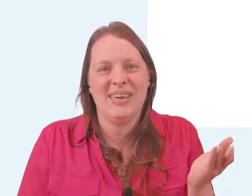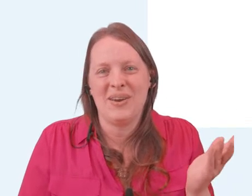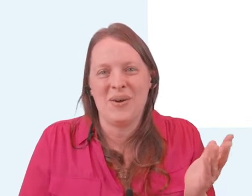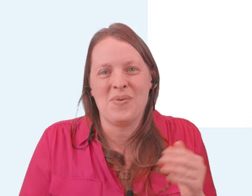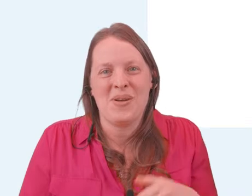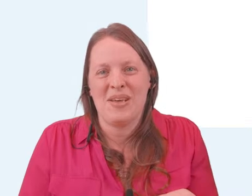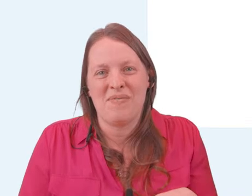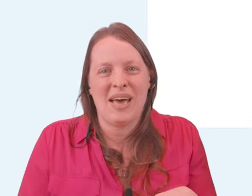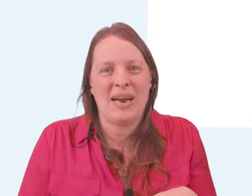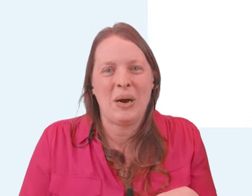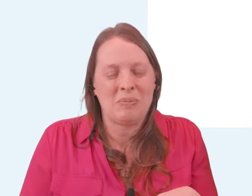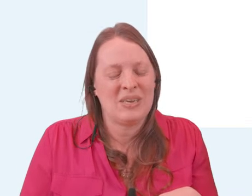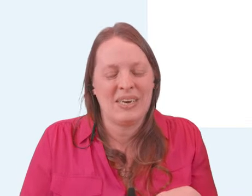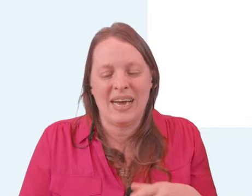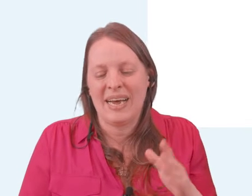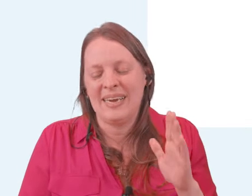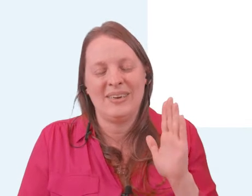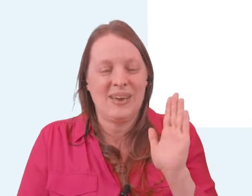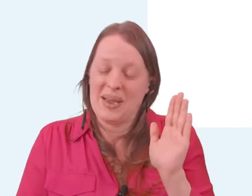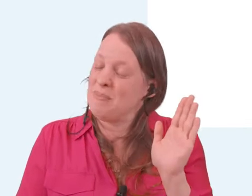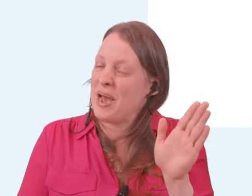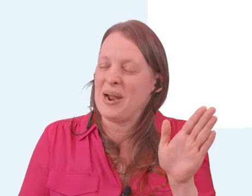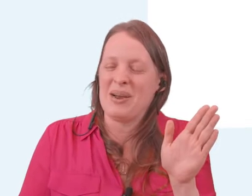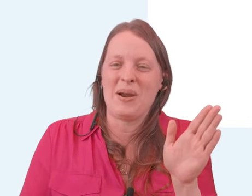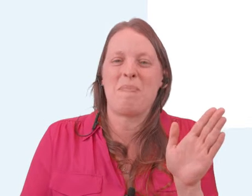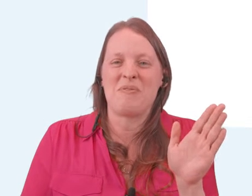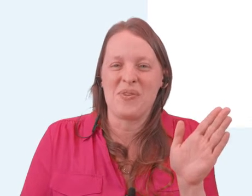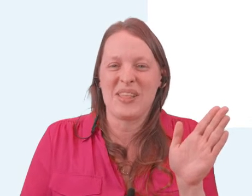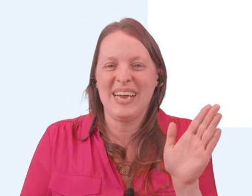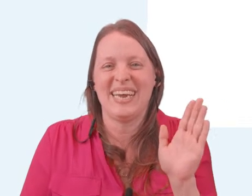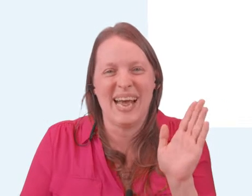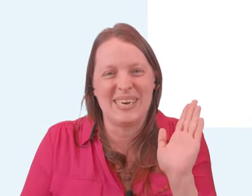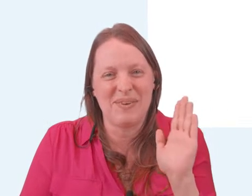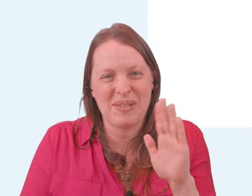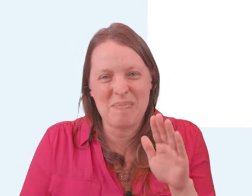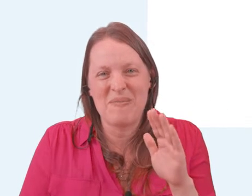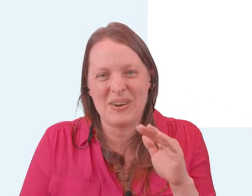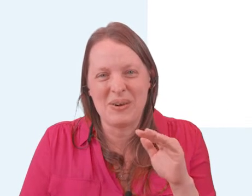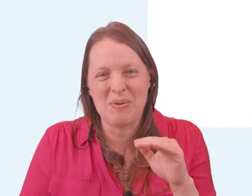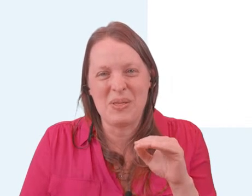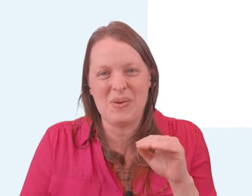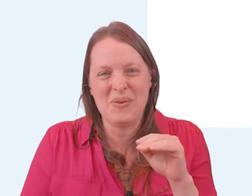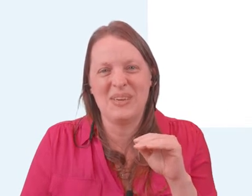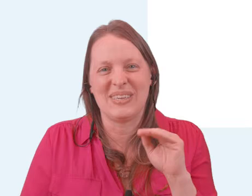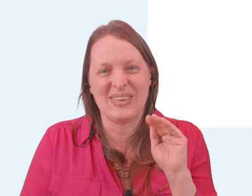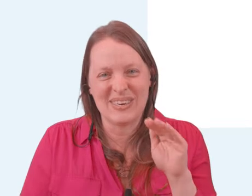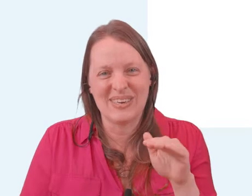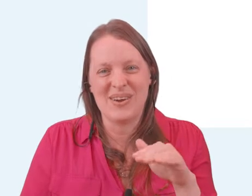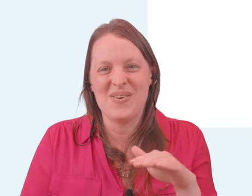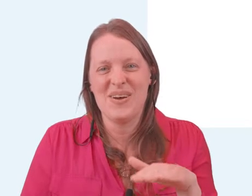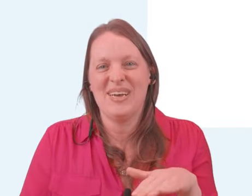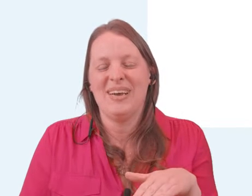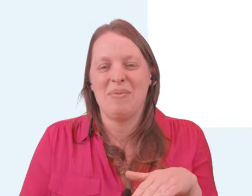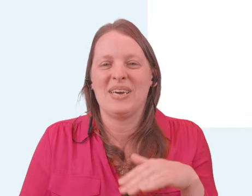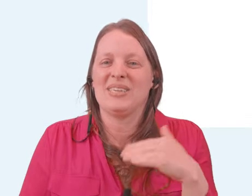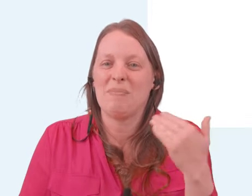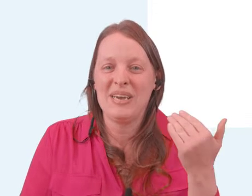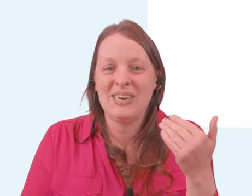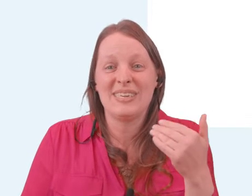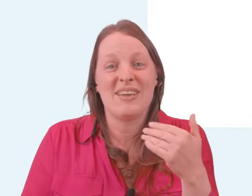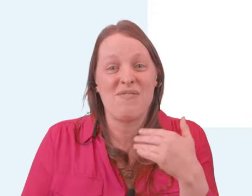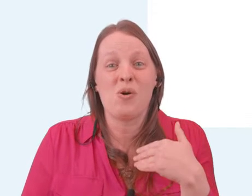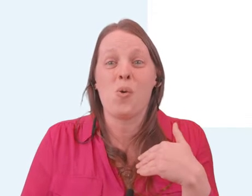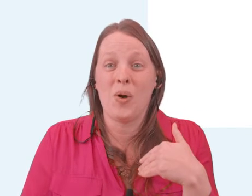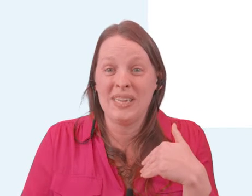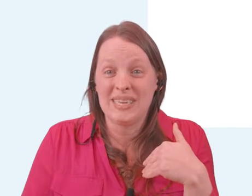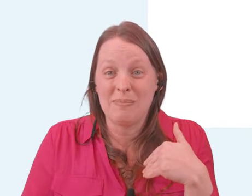see, if that helps." And I do not prefer that. I definitely agree with you. It's good to know, because the